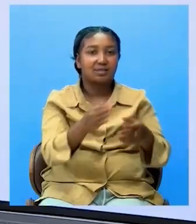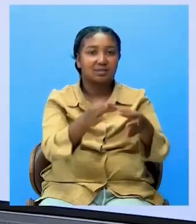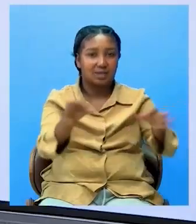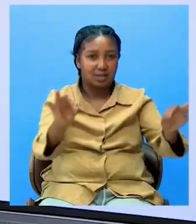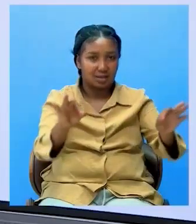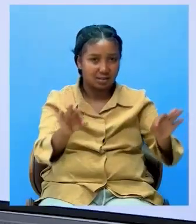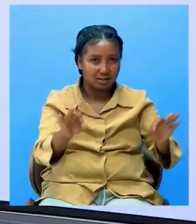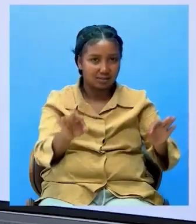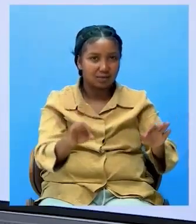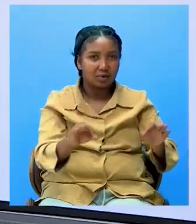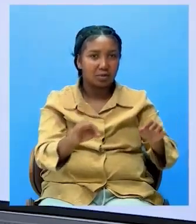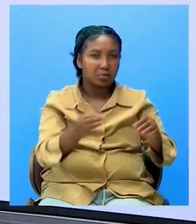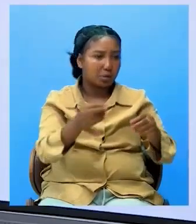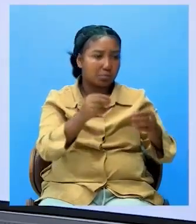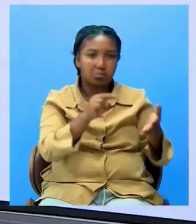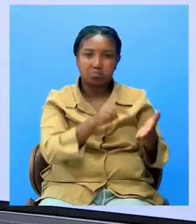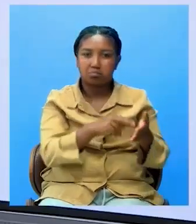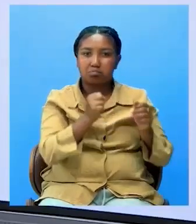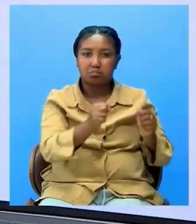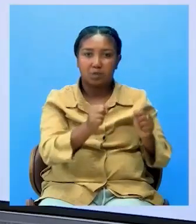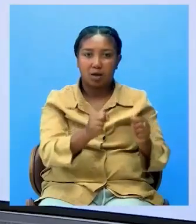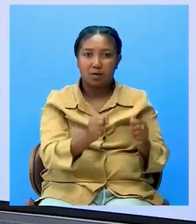Okay? It can stand by itself.